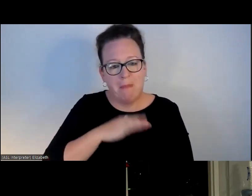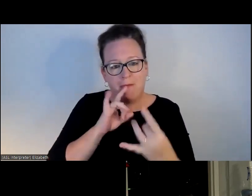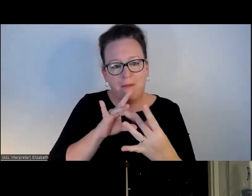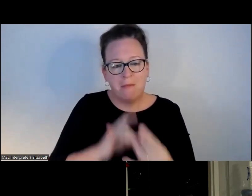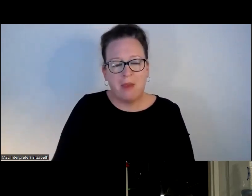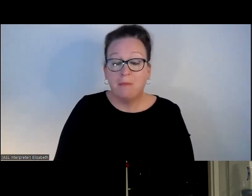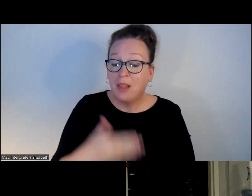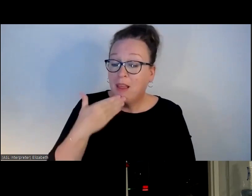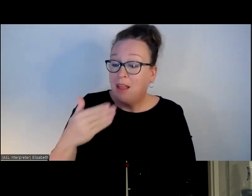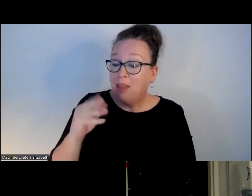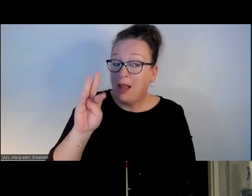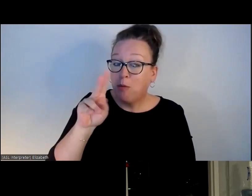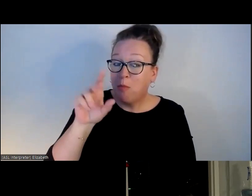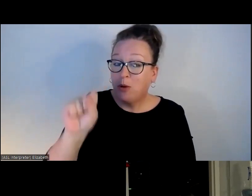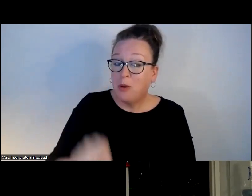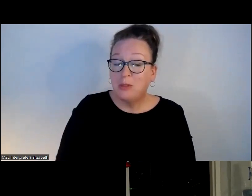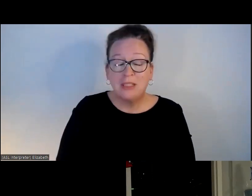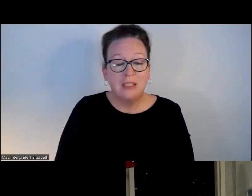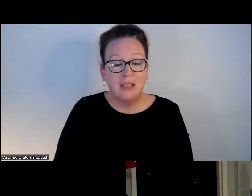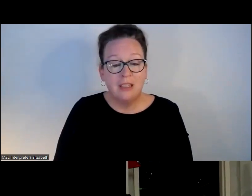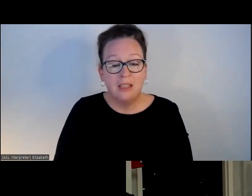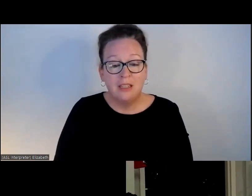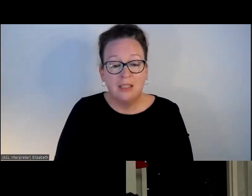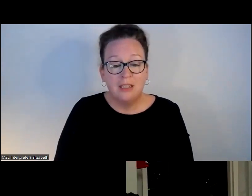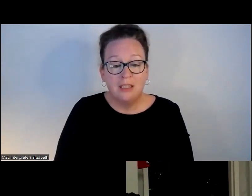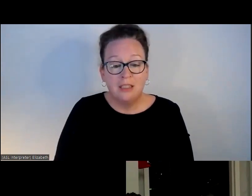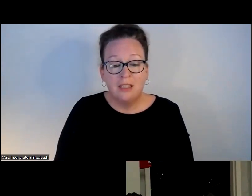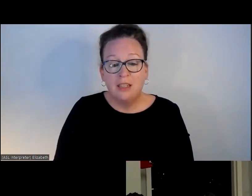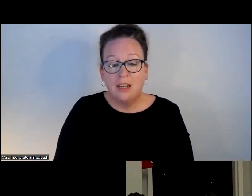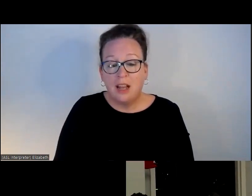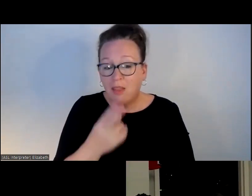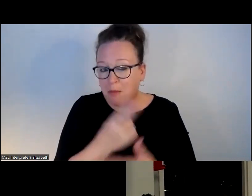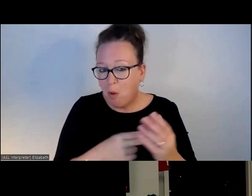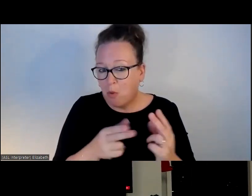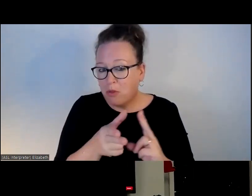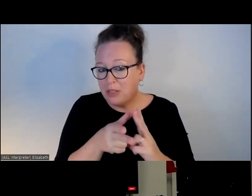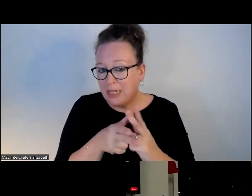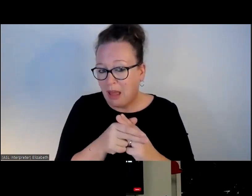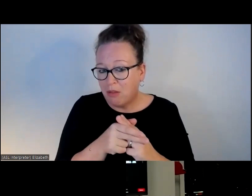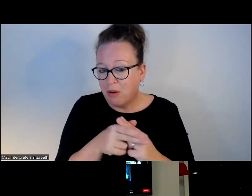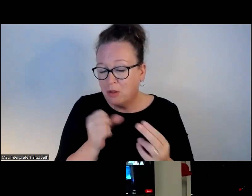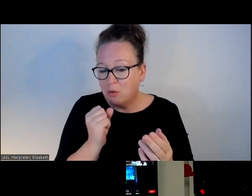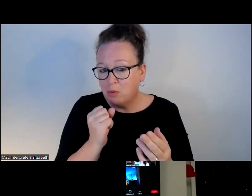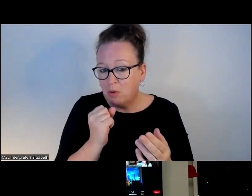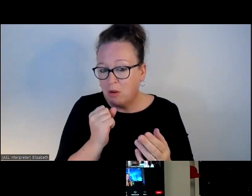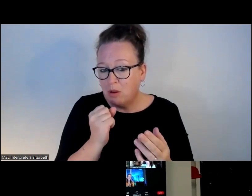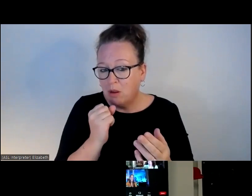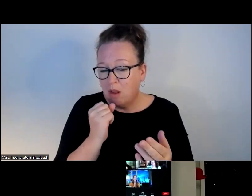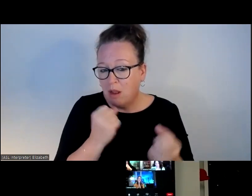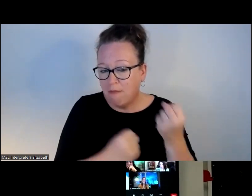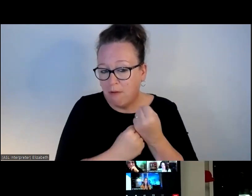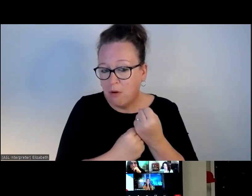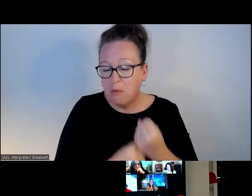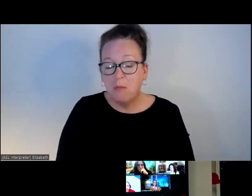Thank you, Marcos. And then both of them together, right? Like affirming and working on it. Right.